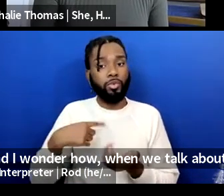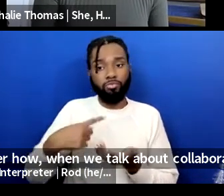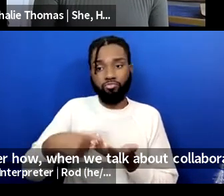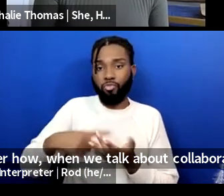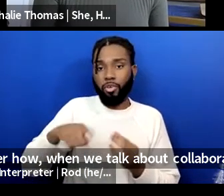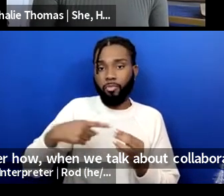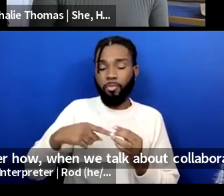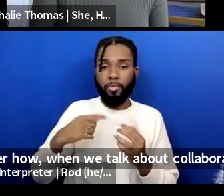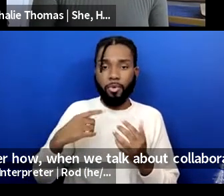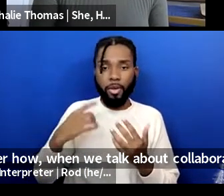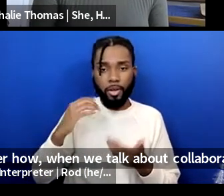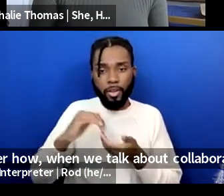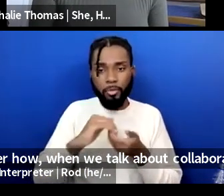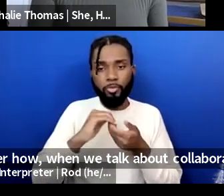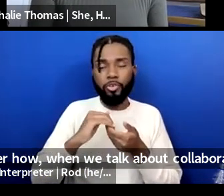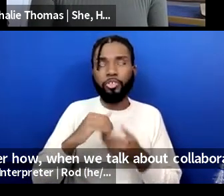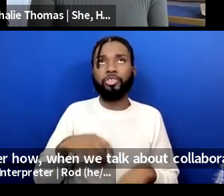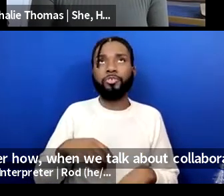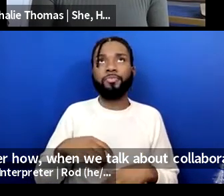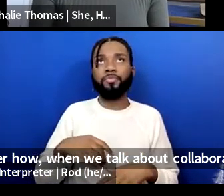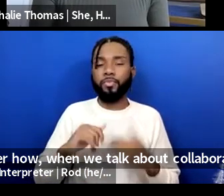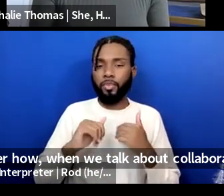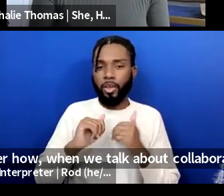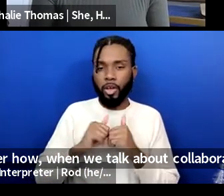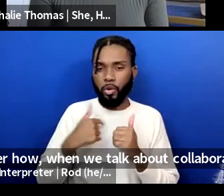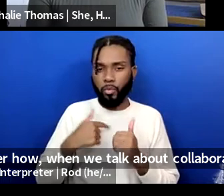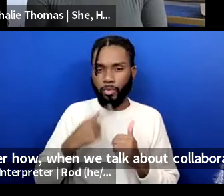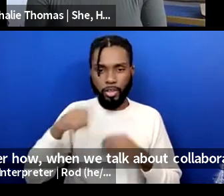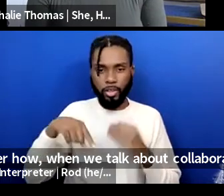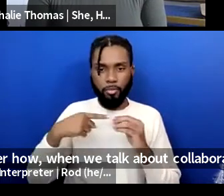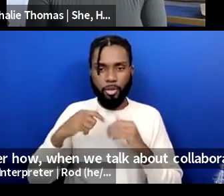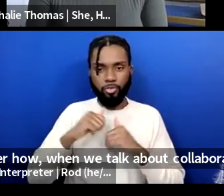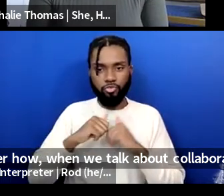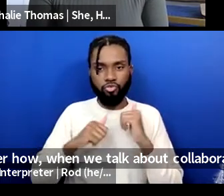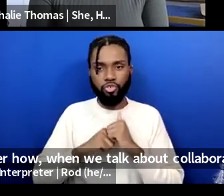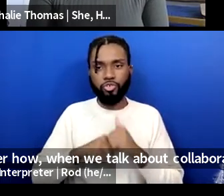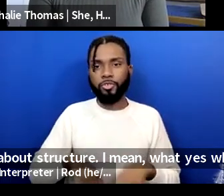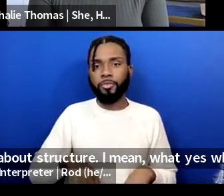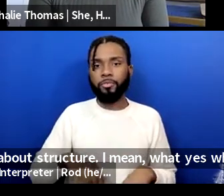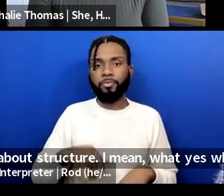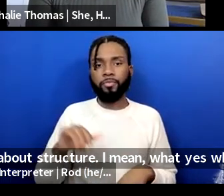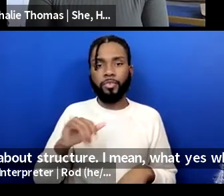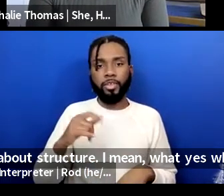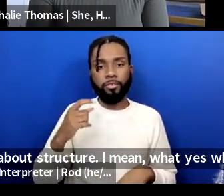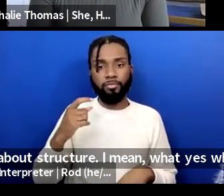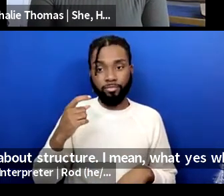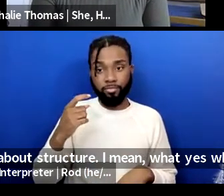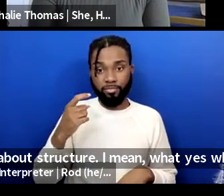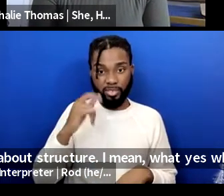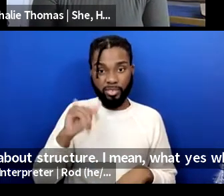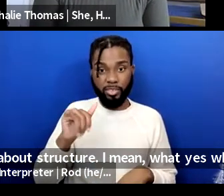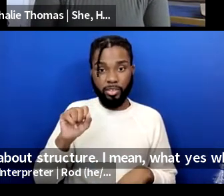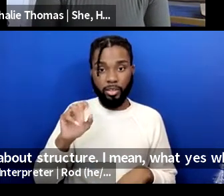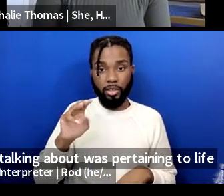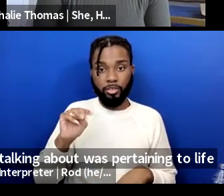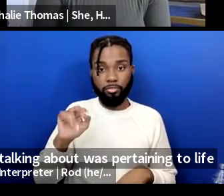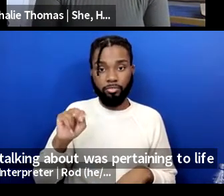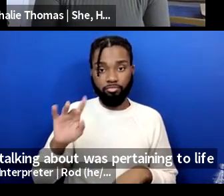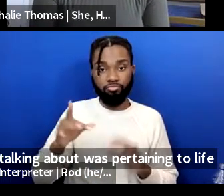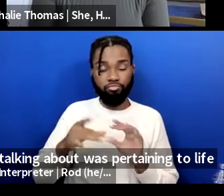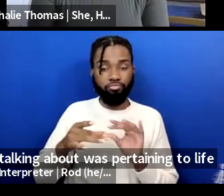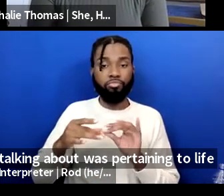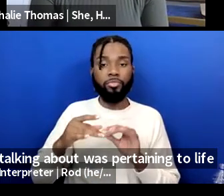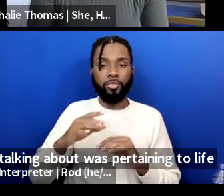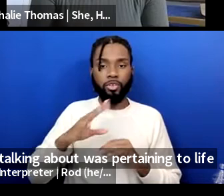we think about structure. I mean, what Yasmin was talking about was pertaining to like the structure